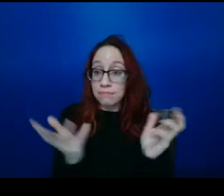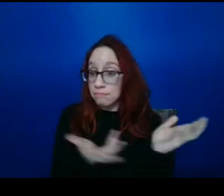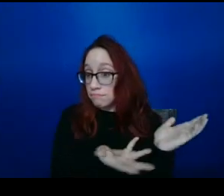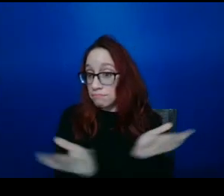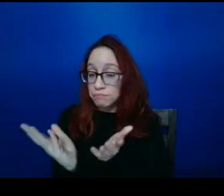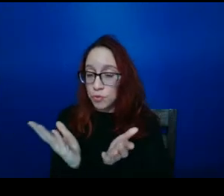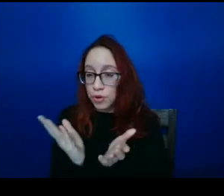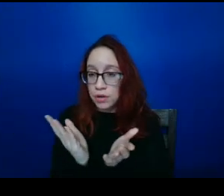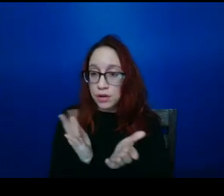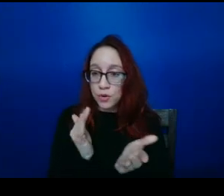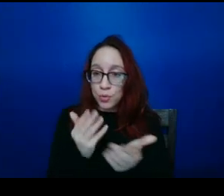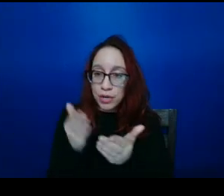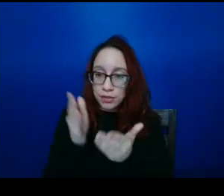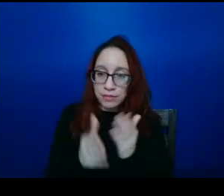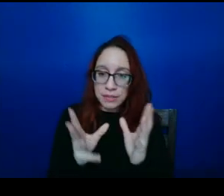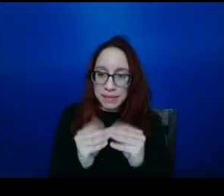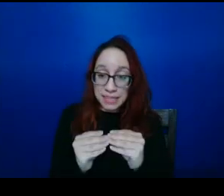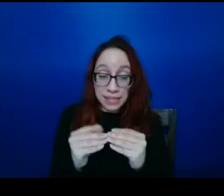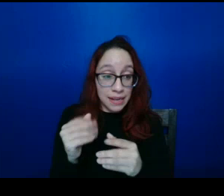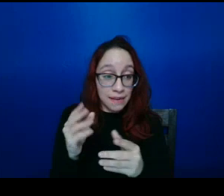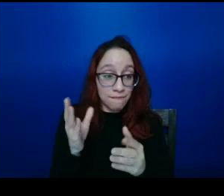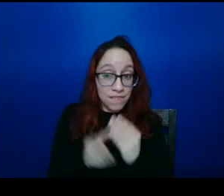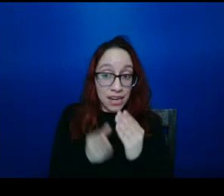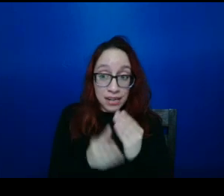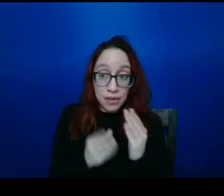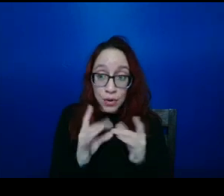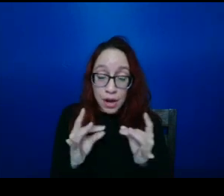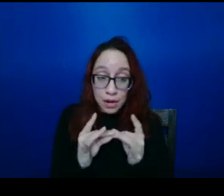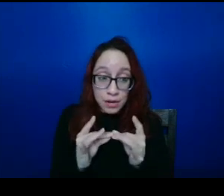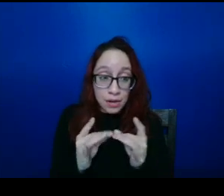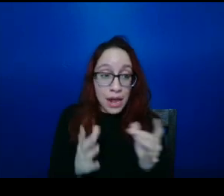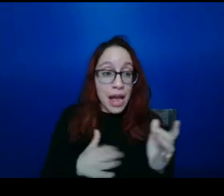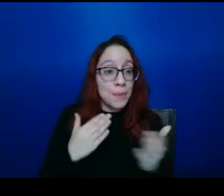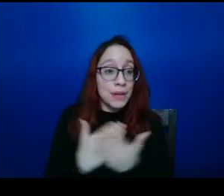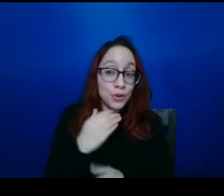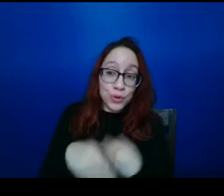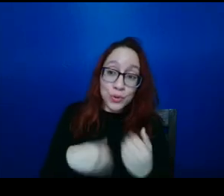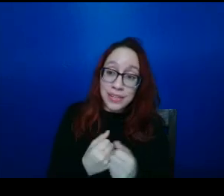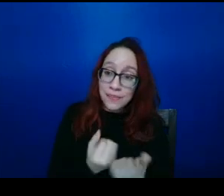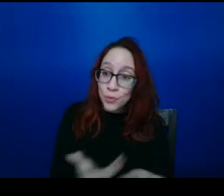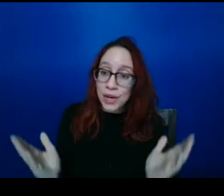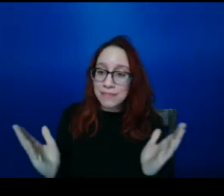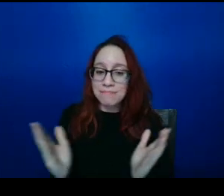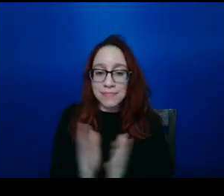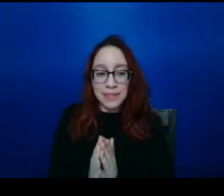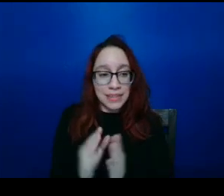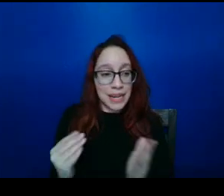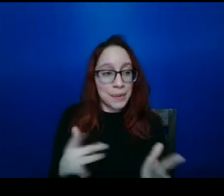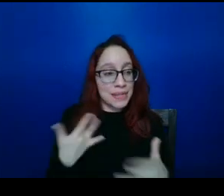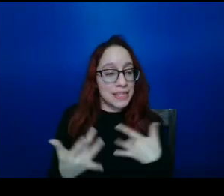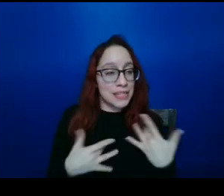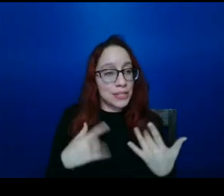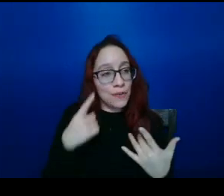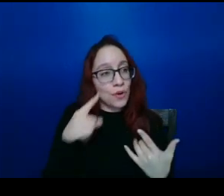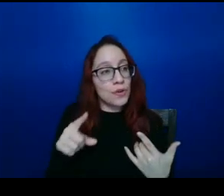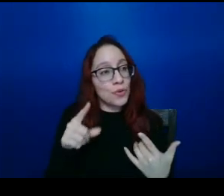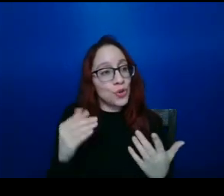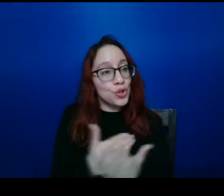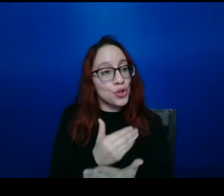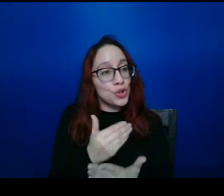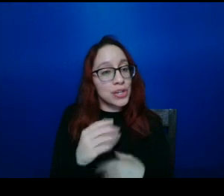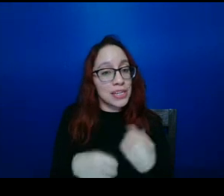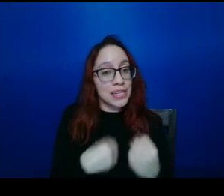we adjourn this meeting? Is there anything else? Final comments? Happy New Year again to everybody. And I'm excited for a new